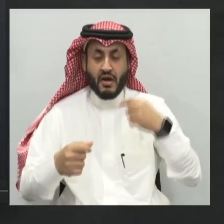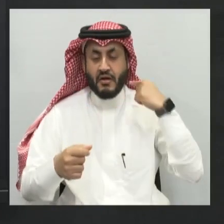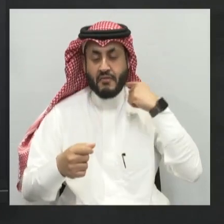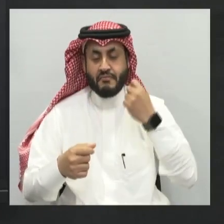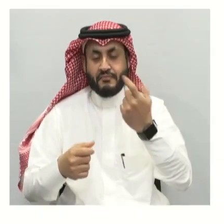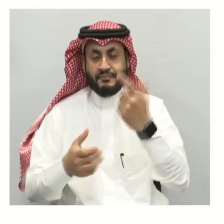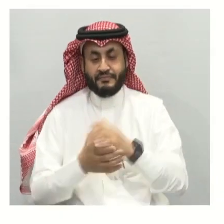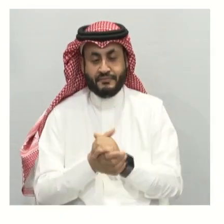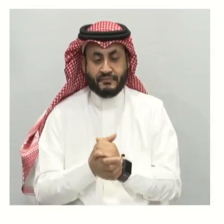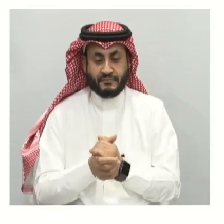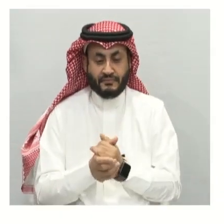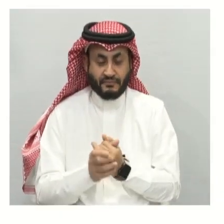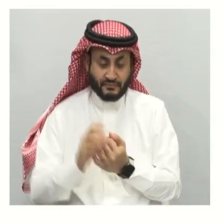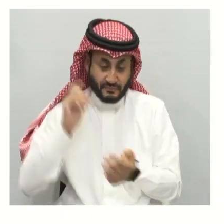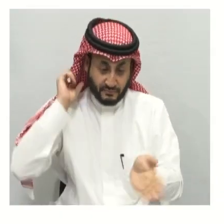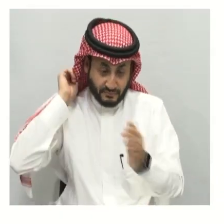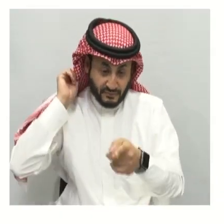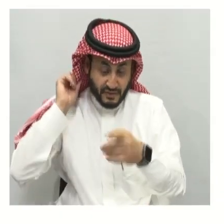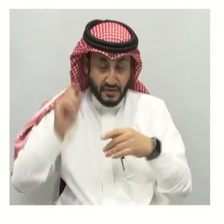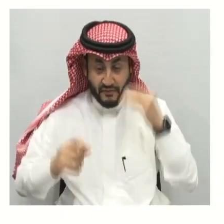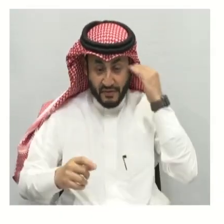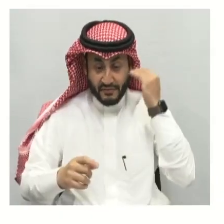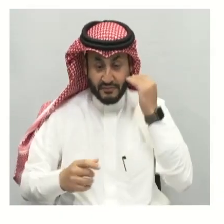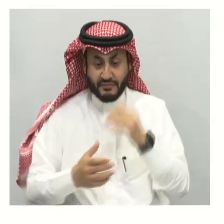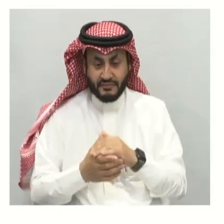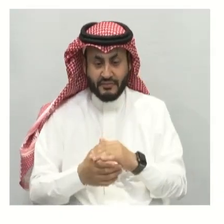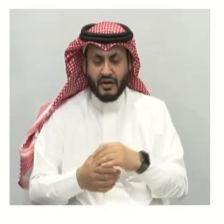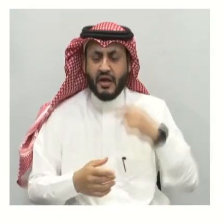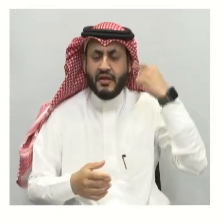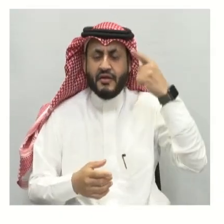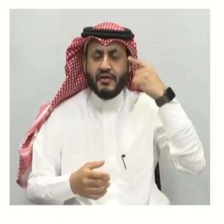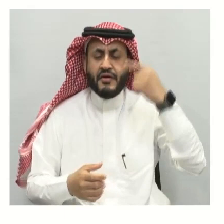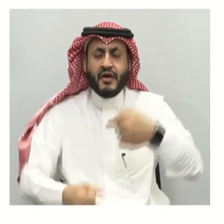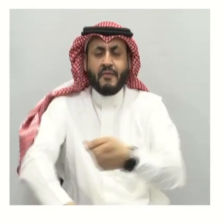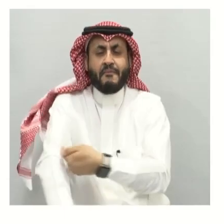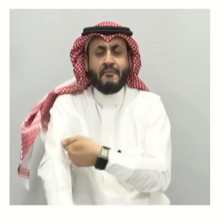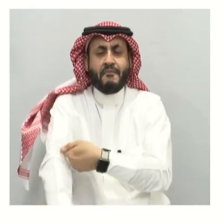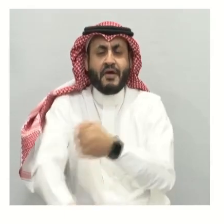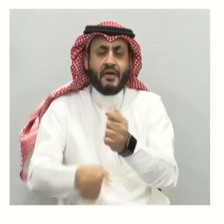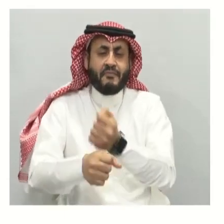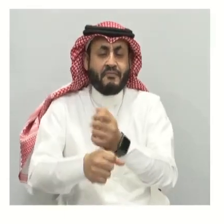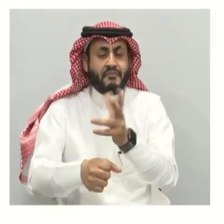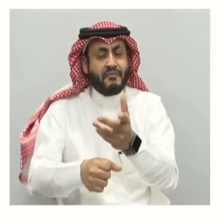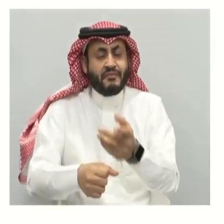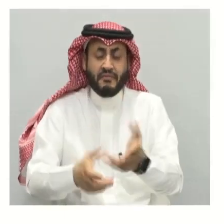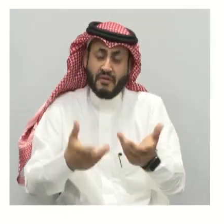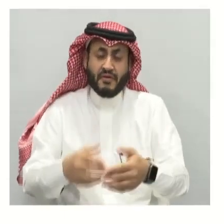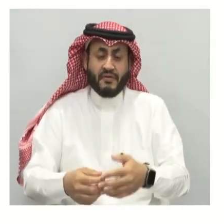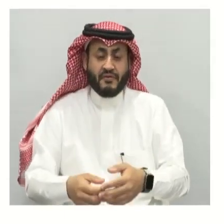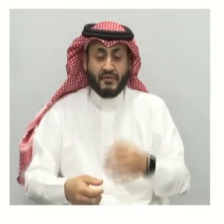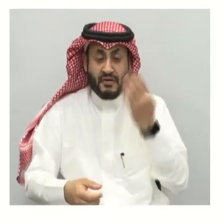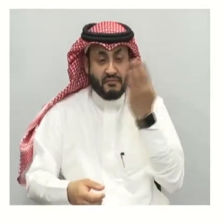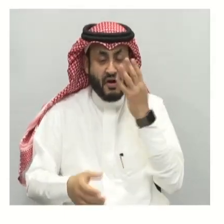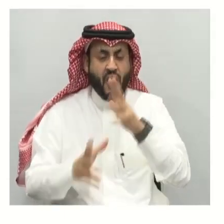up, maybe. Here we have a girl. Maybe she's thinking to be a doctor one day. So maybe she's reading